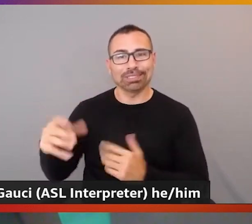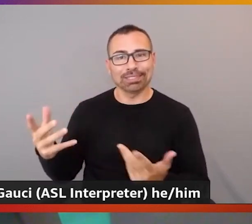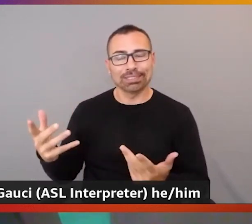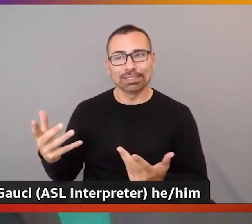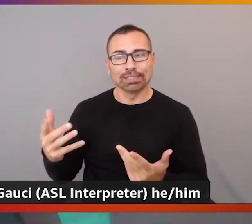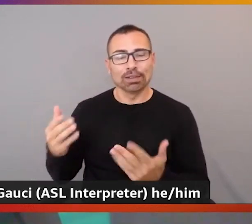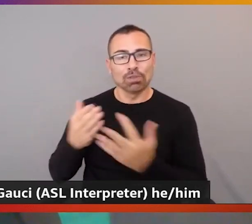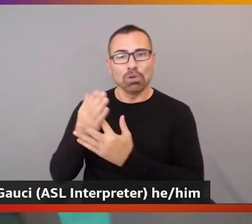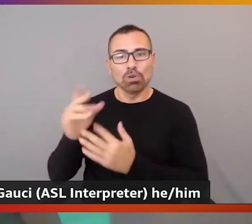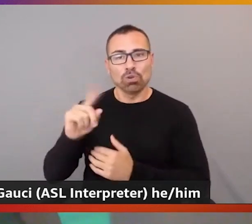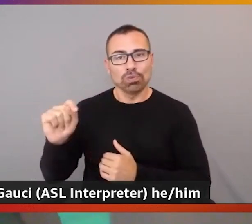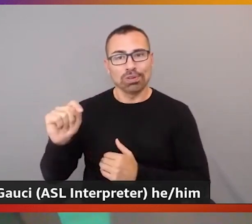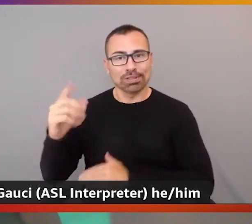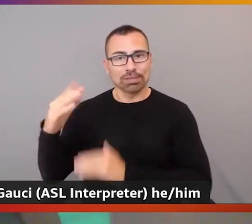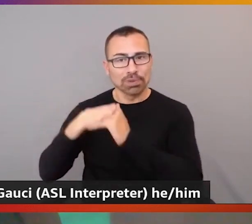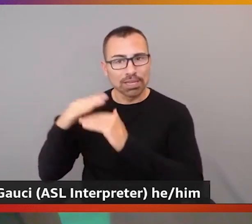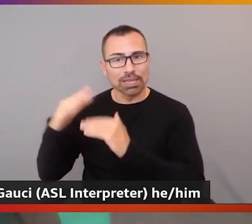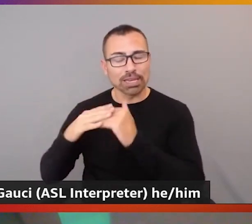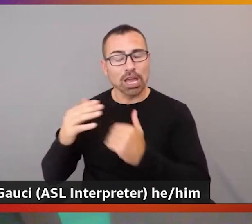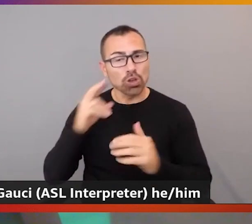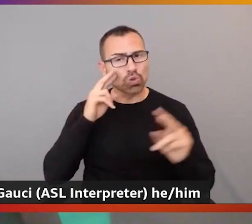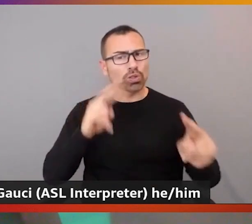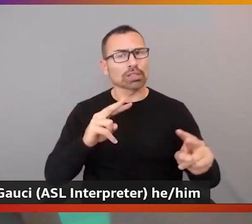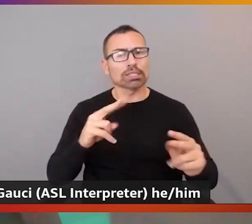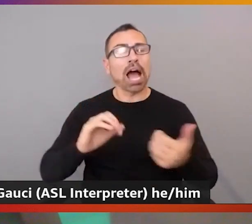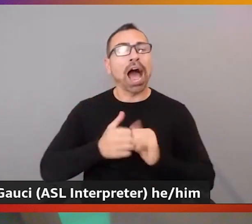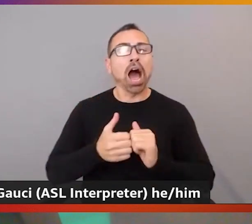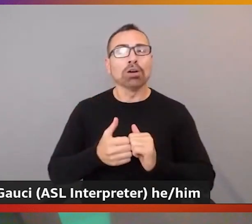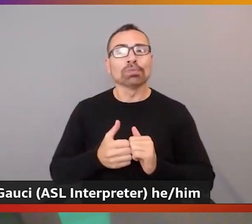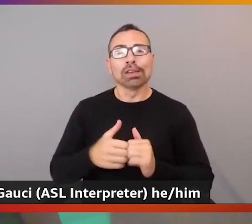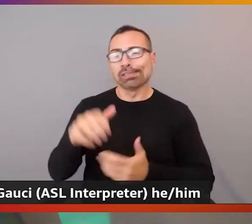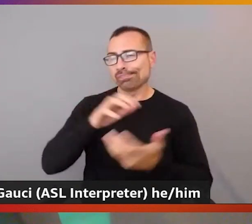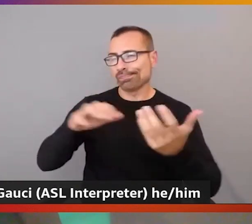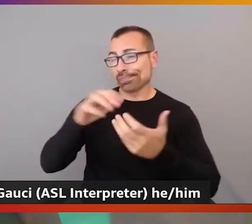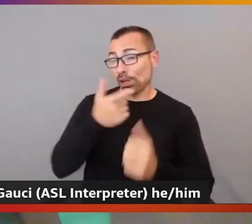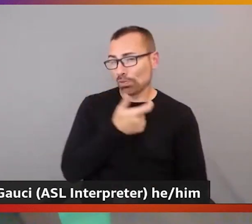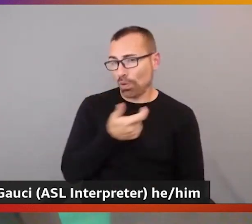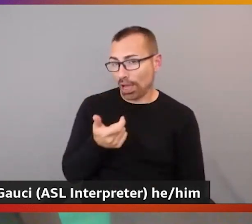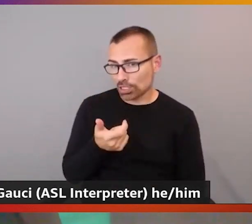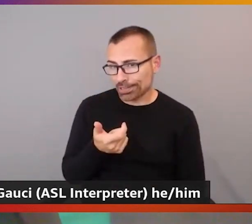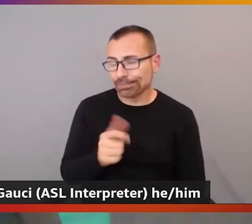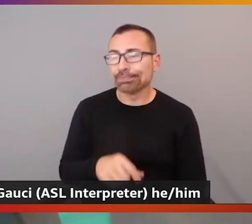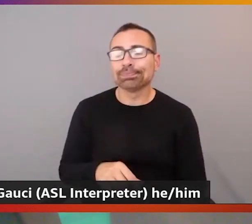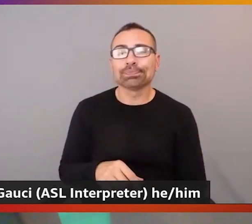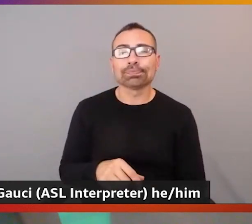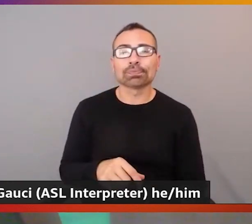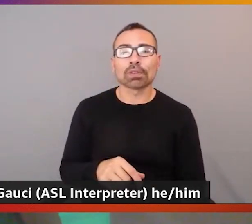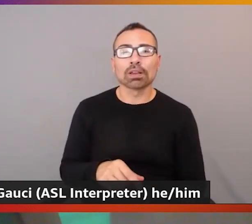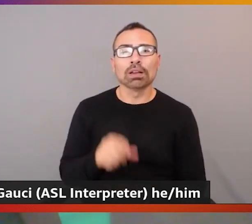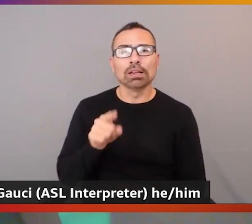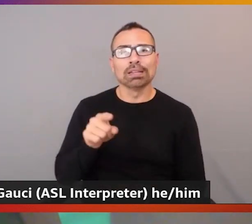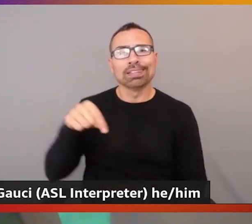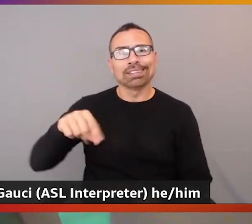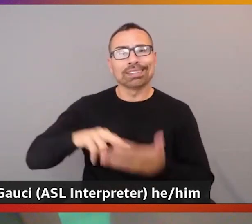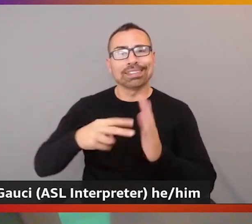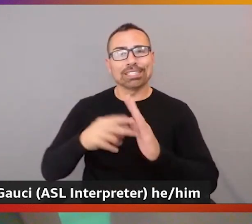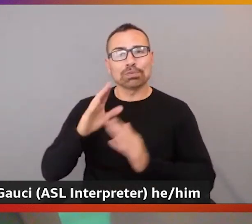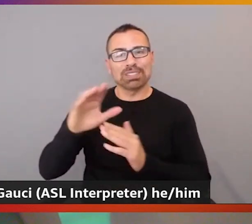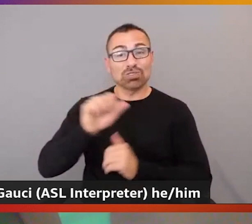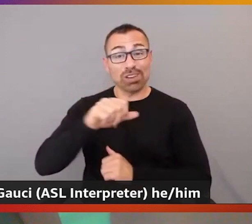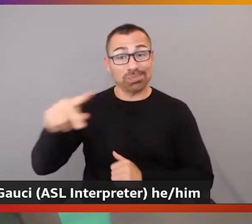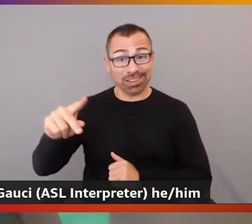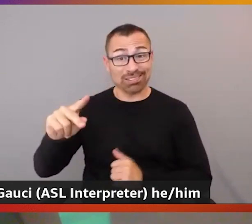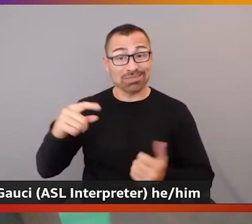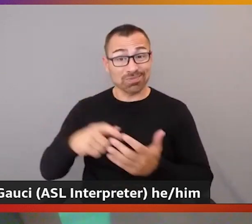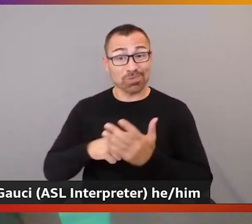throughput, and this is something you can look up on CloudWatch, right? Then you should. So this means that your application essentially needs